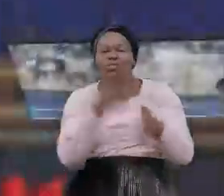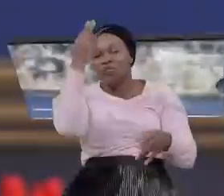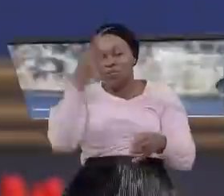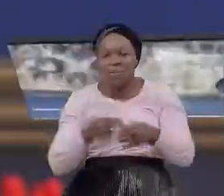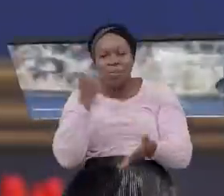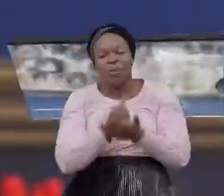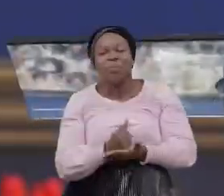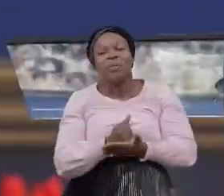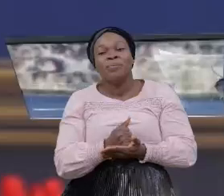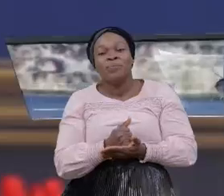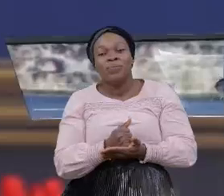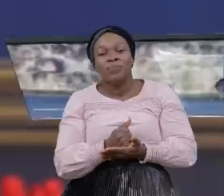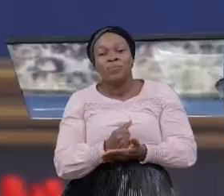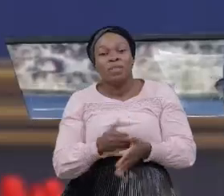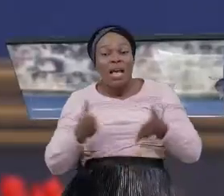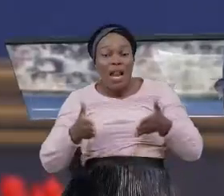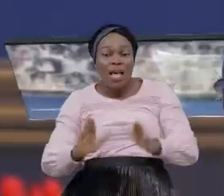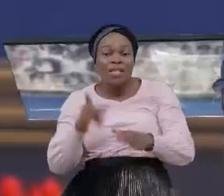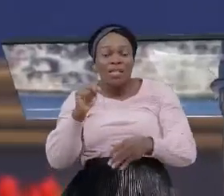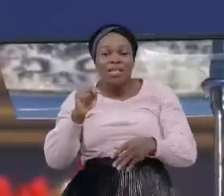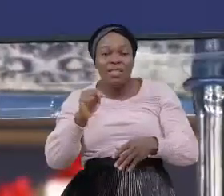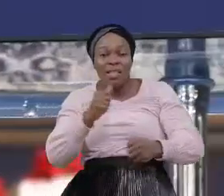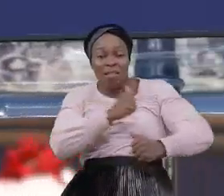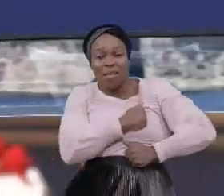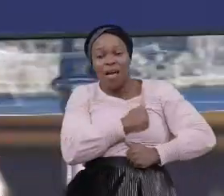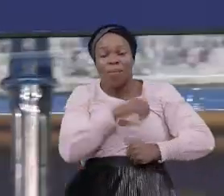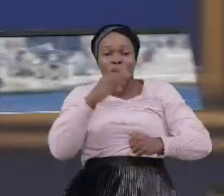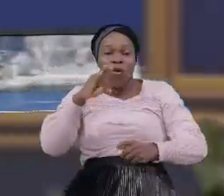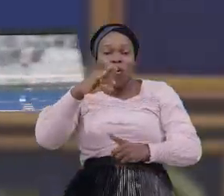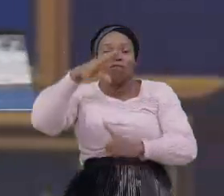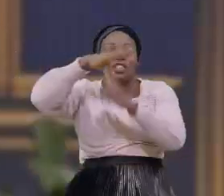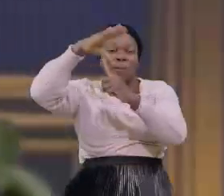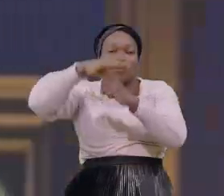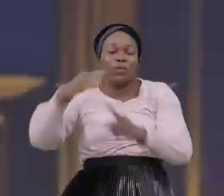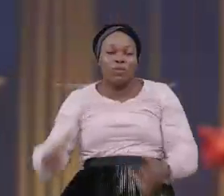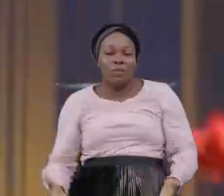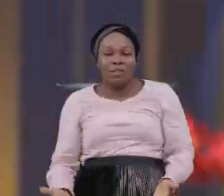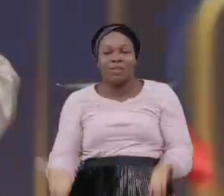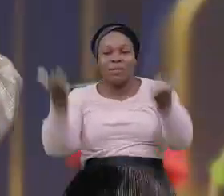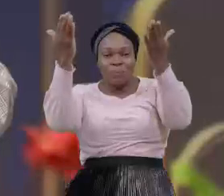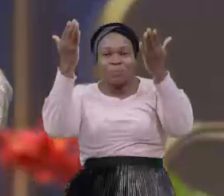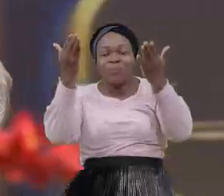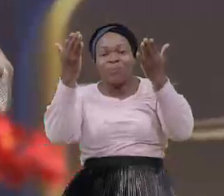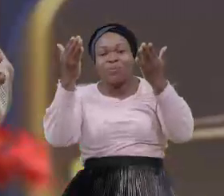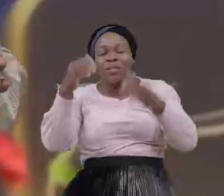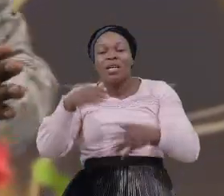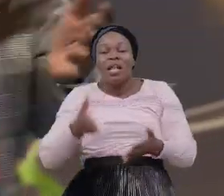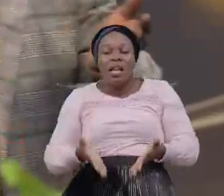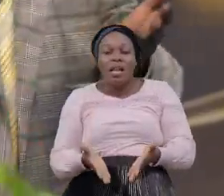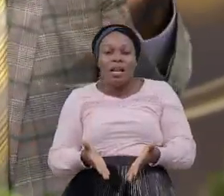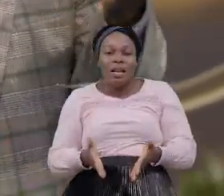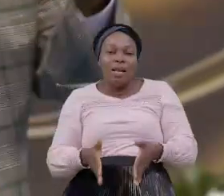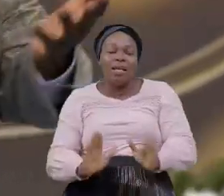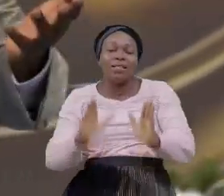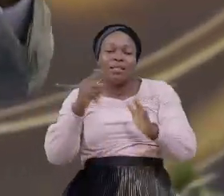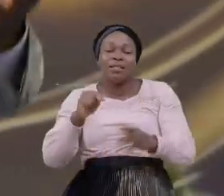Let the army of champions rise up. Let the army of champions rise up.